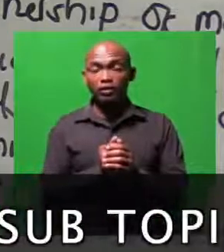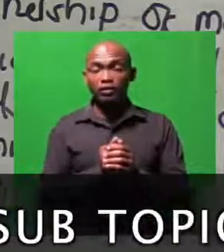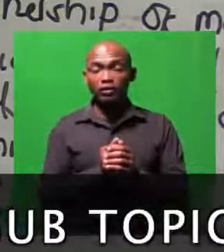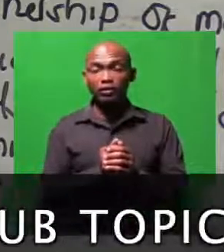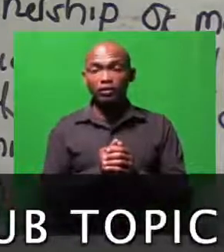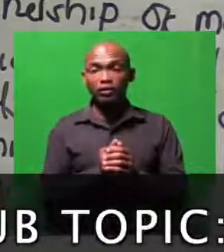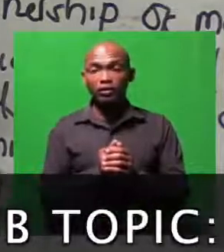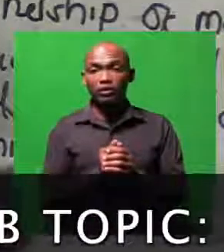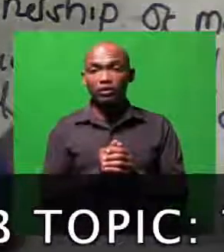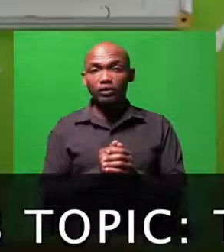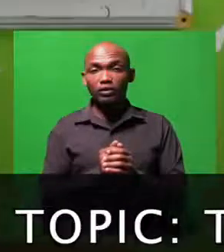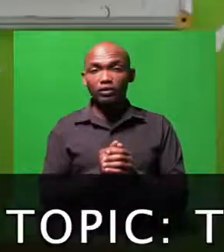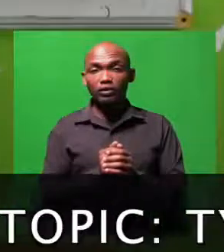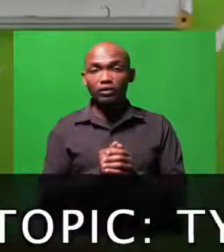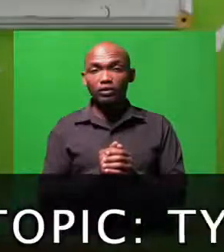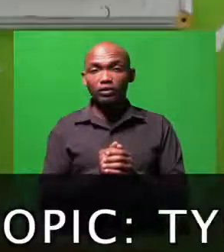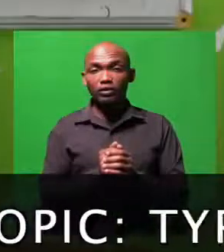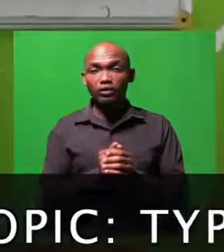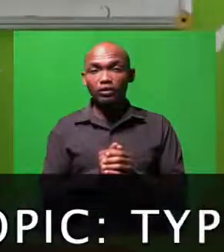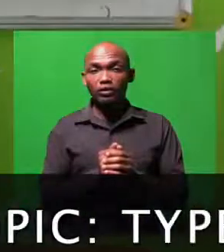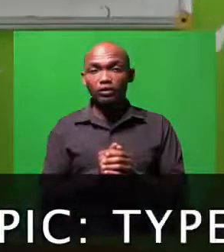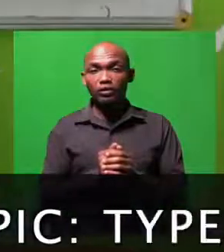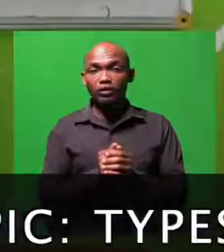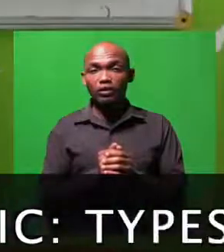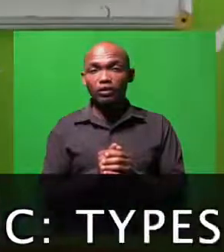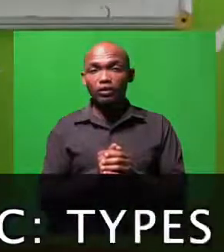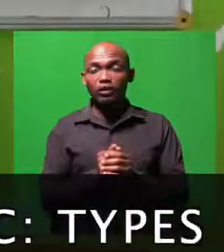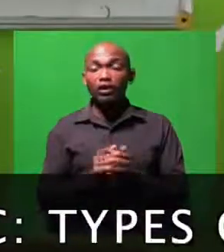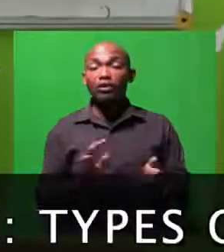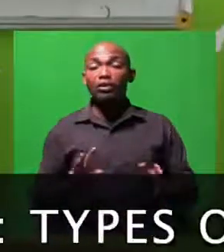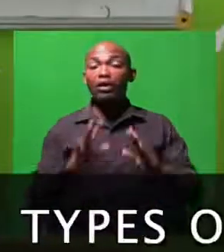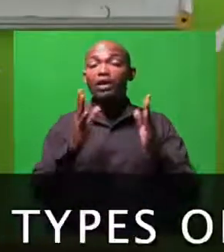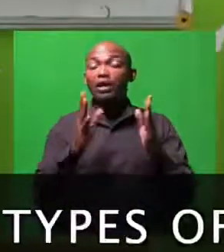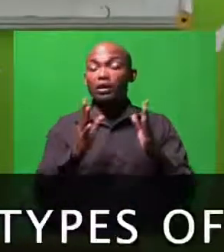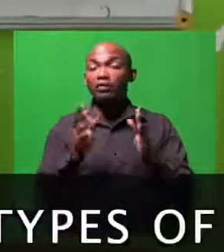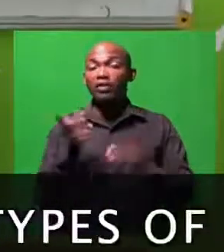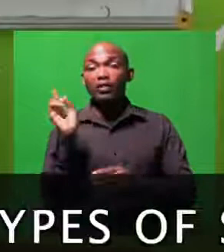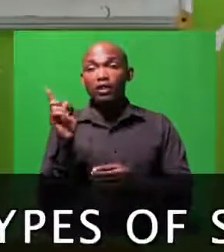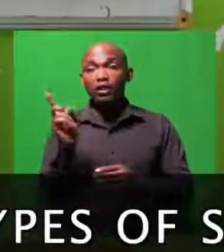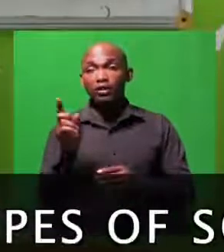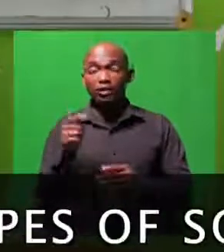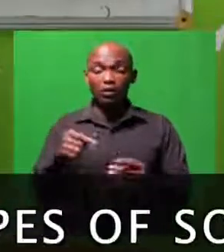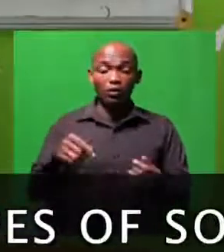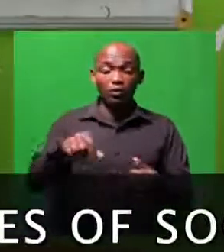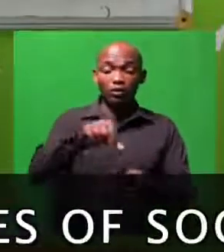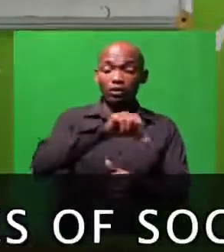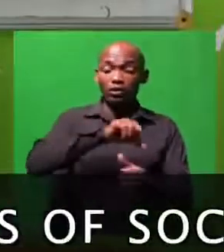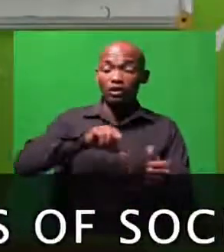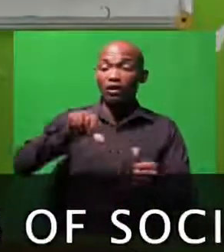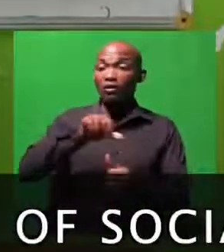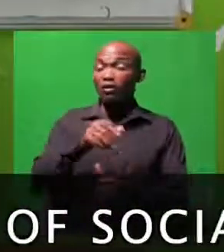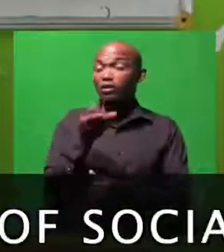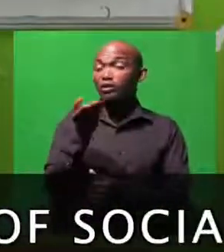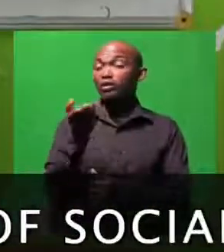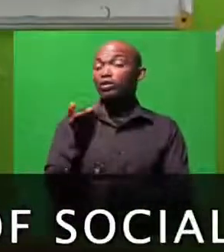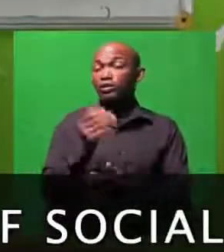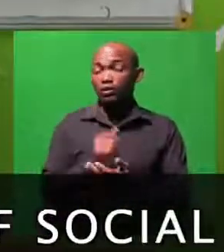You live according to the nature of what surroundings you.